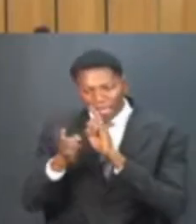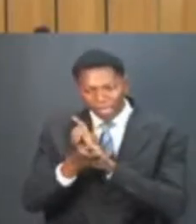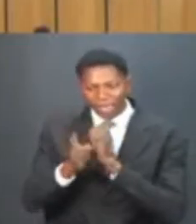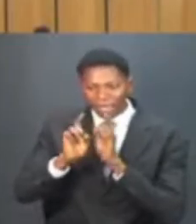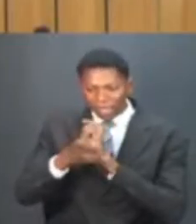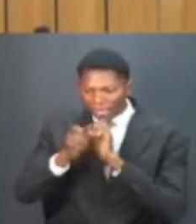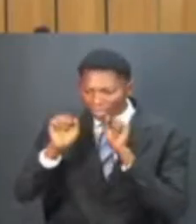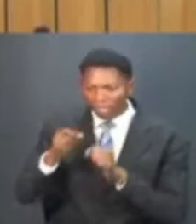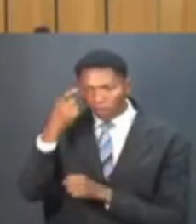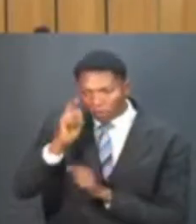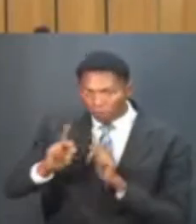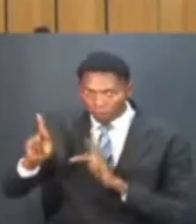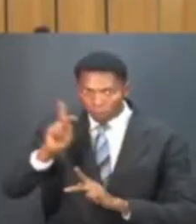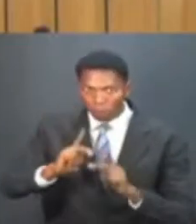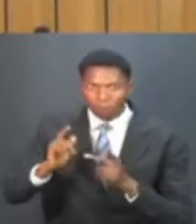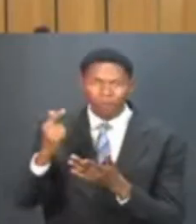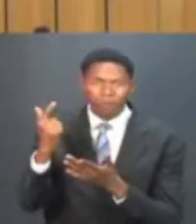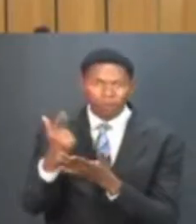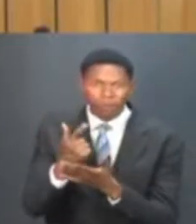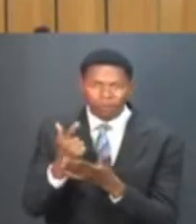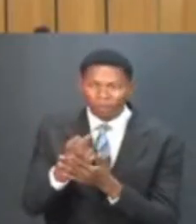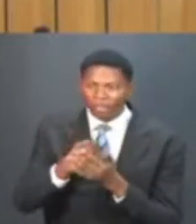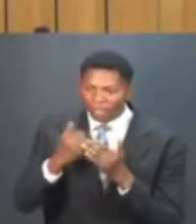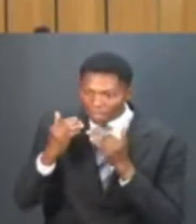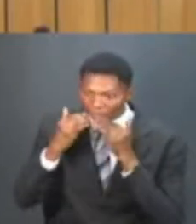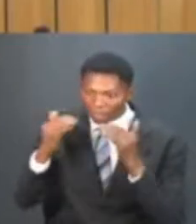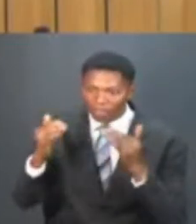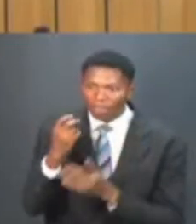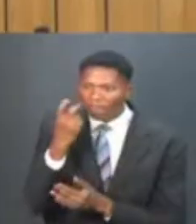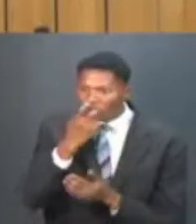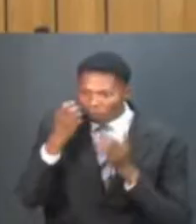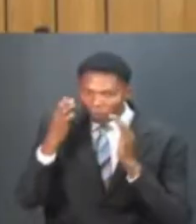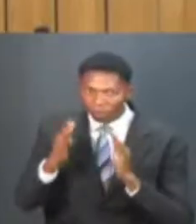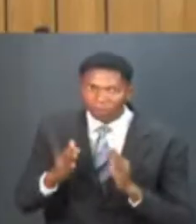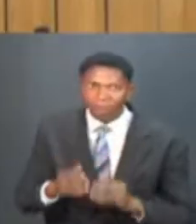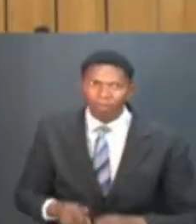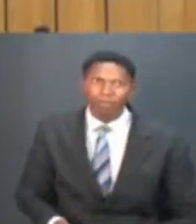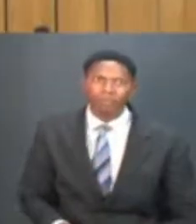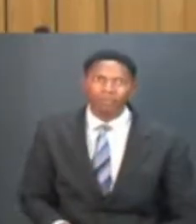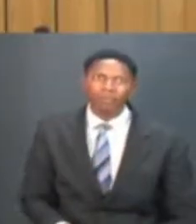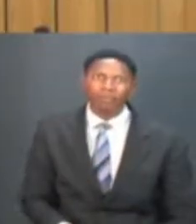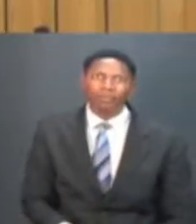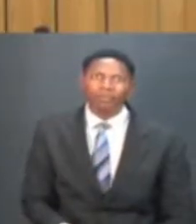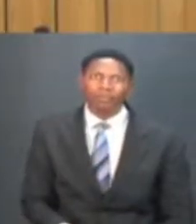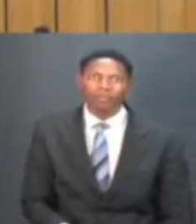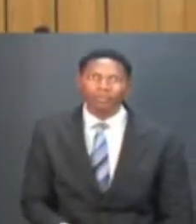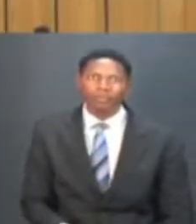for the people of Ghana. I thank you, Right Honorable Speaker.